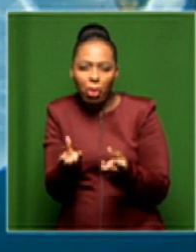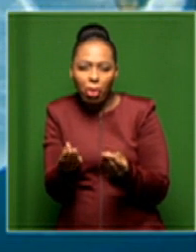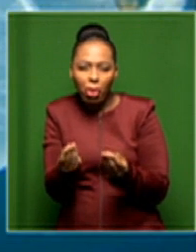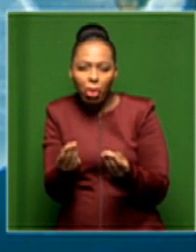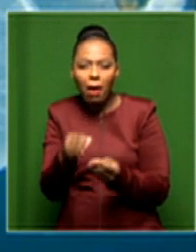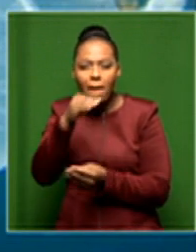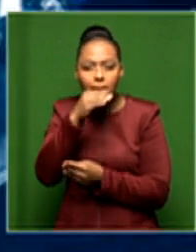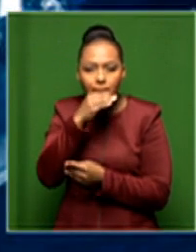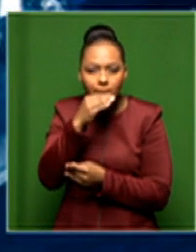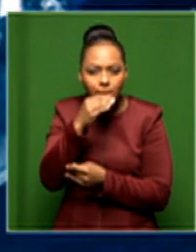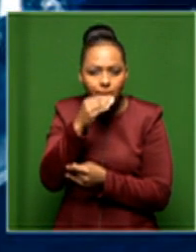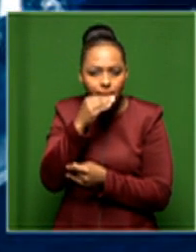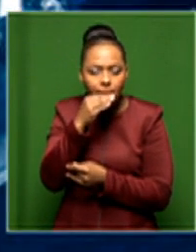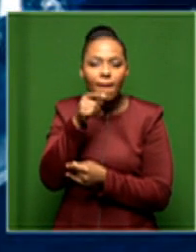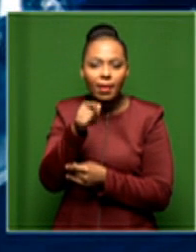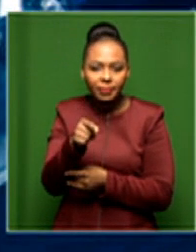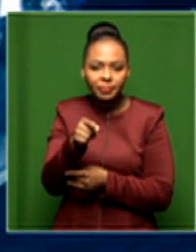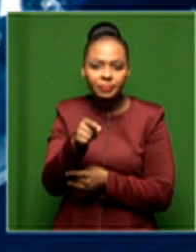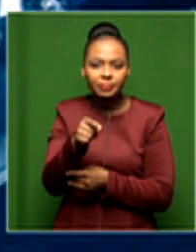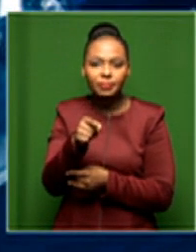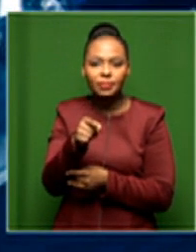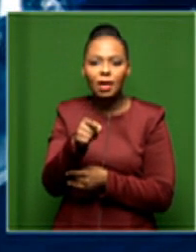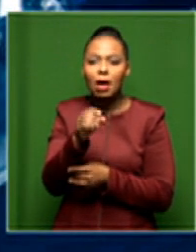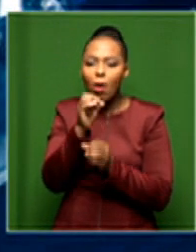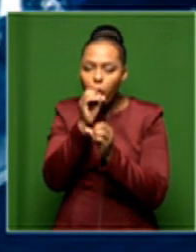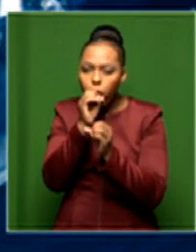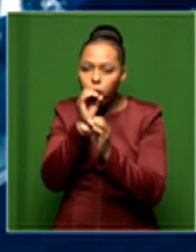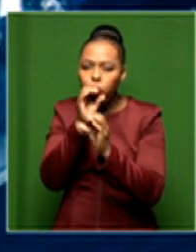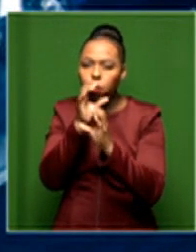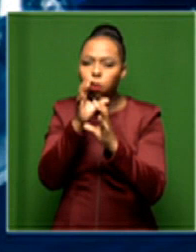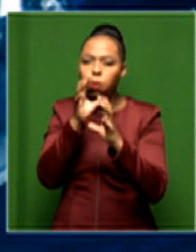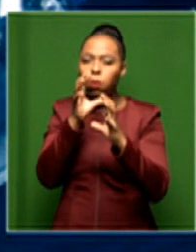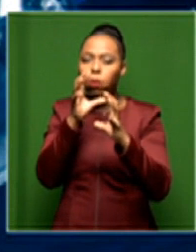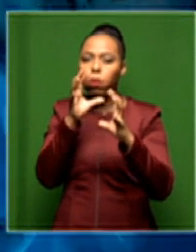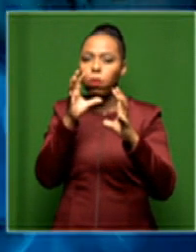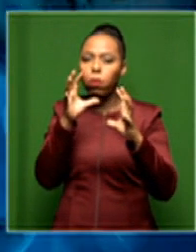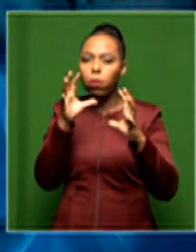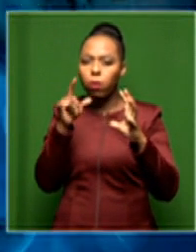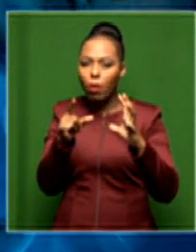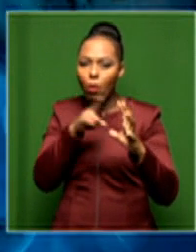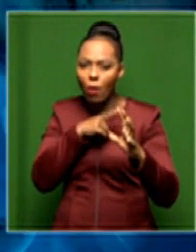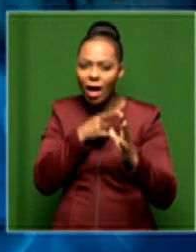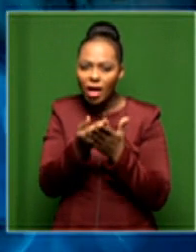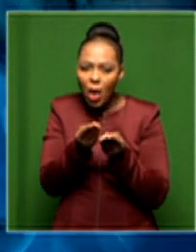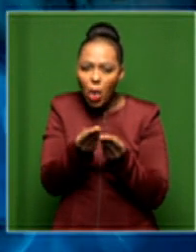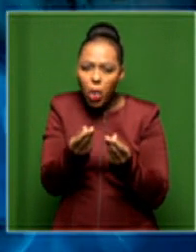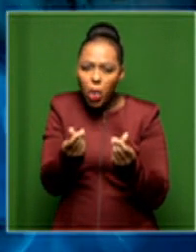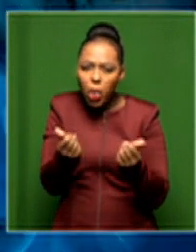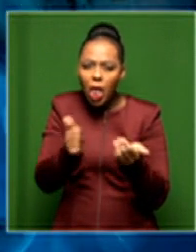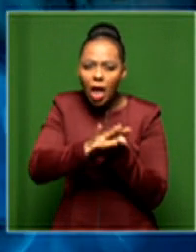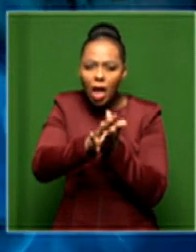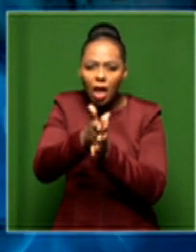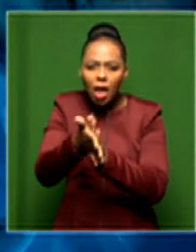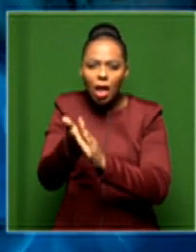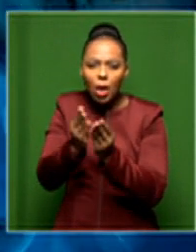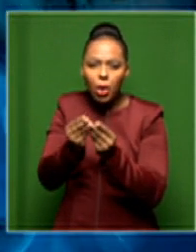film that is blown into the correct size bubble to produce a thin plastic tube. This tube is folded, perforated,